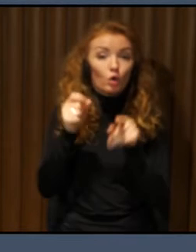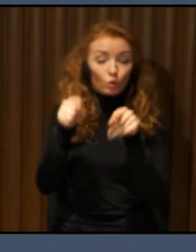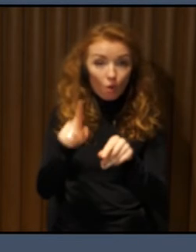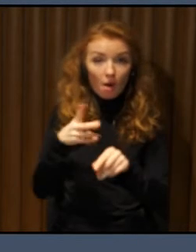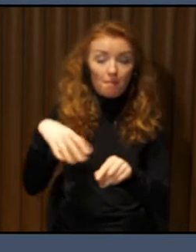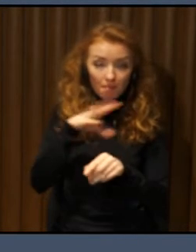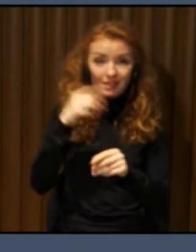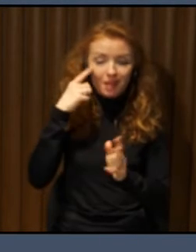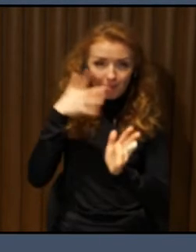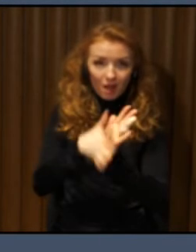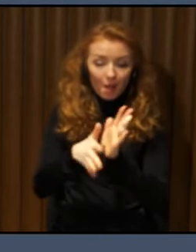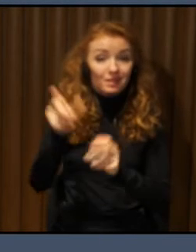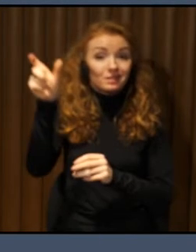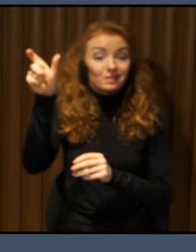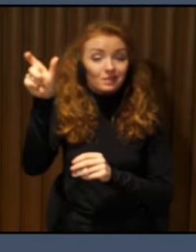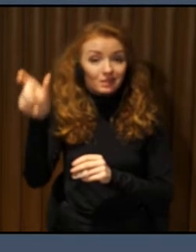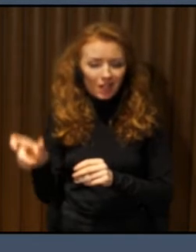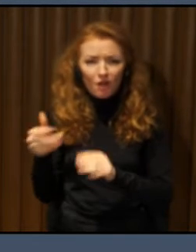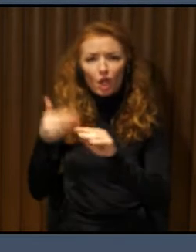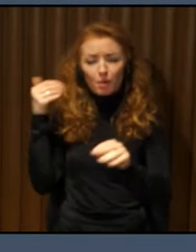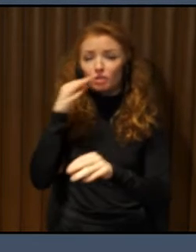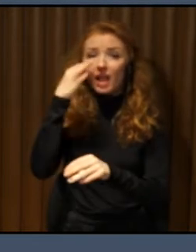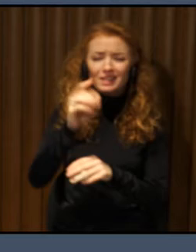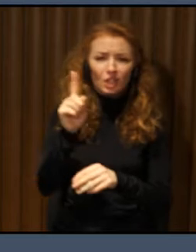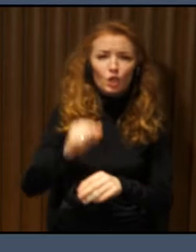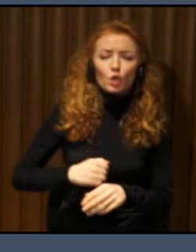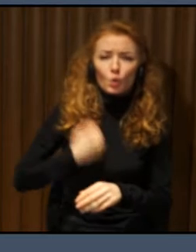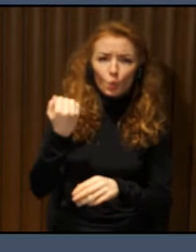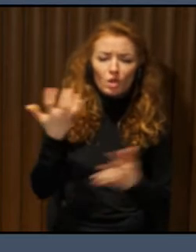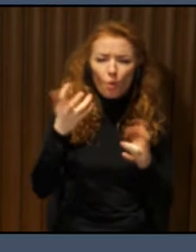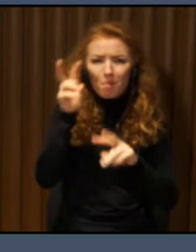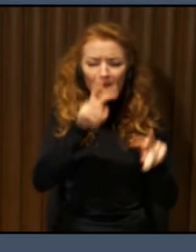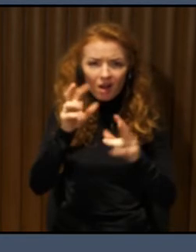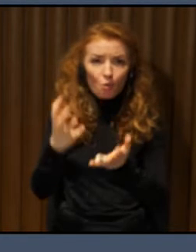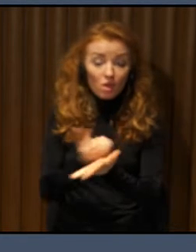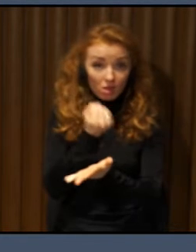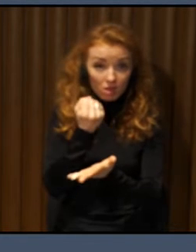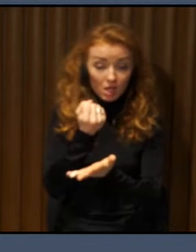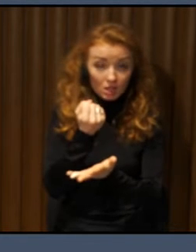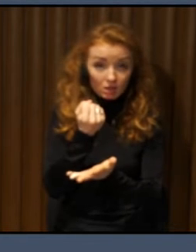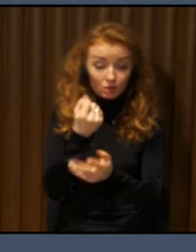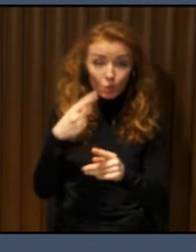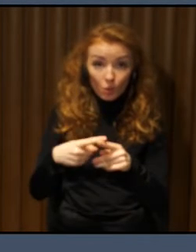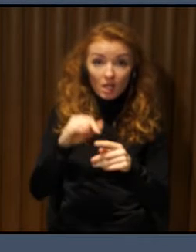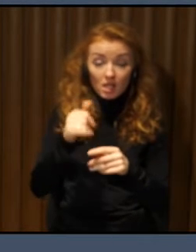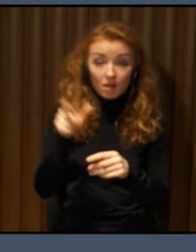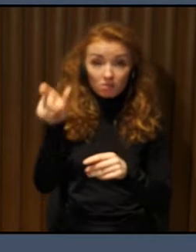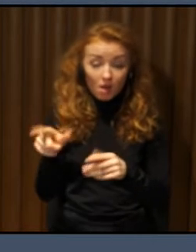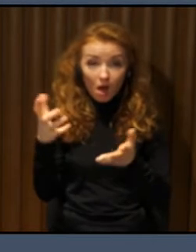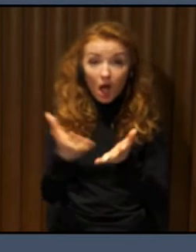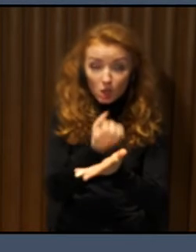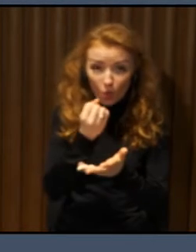saying help is hard to find. You can Google, there might be a few examples, may not be close to you, won't give you all the services in